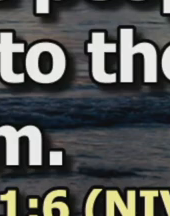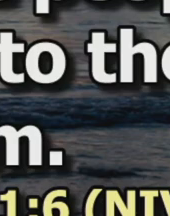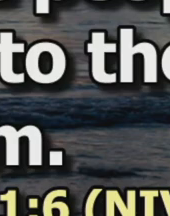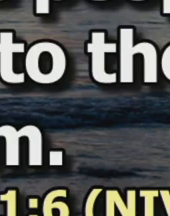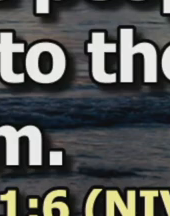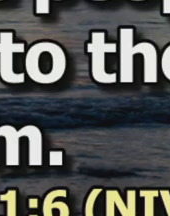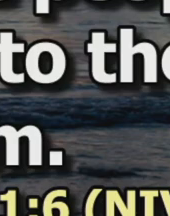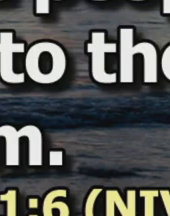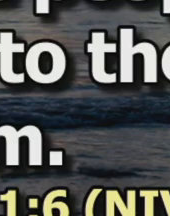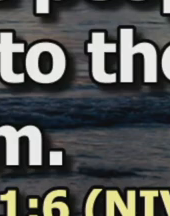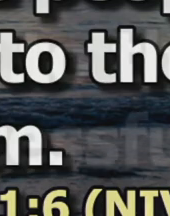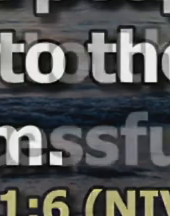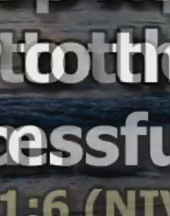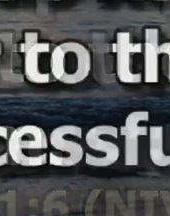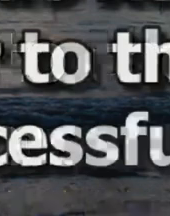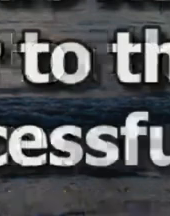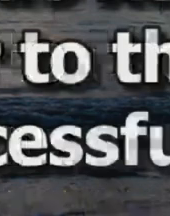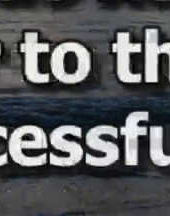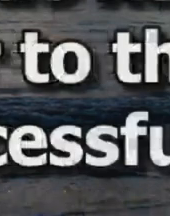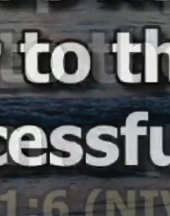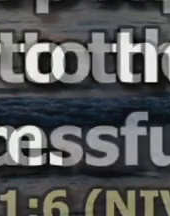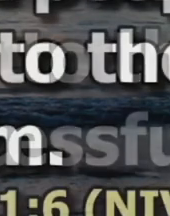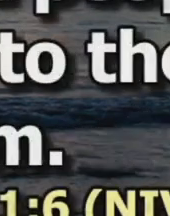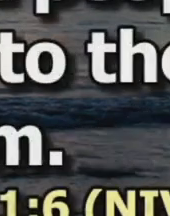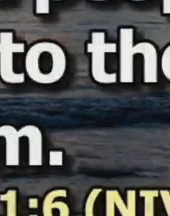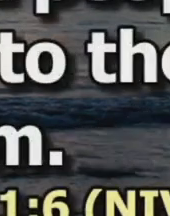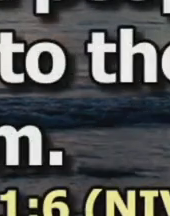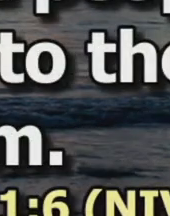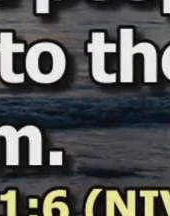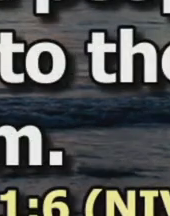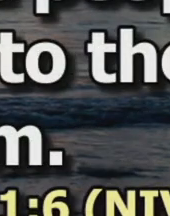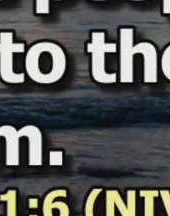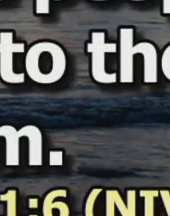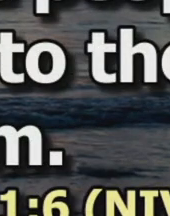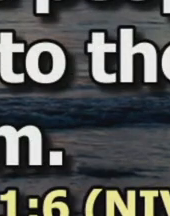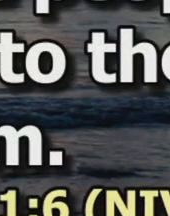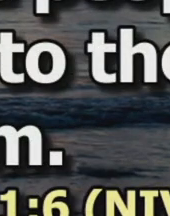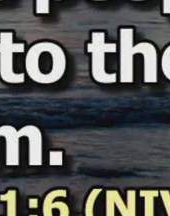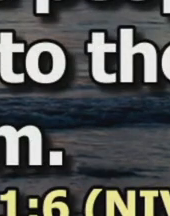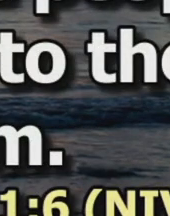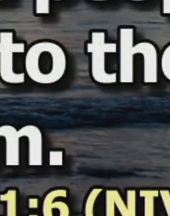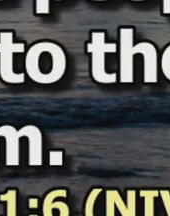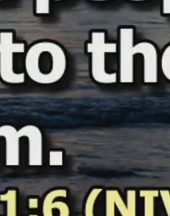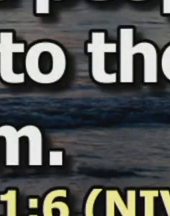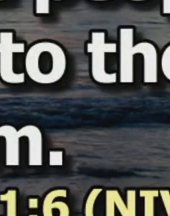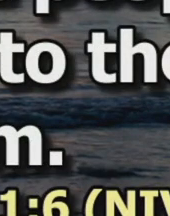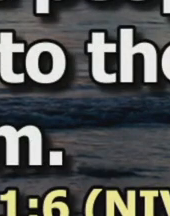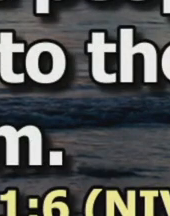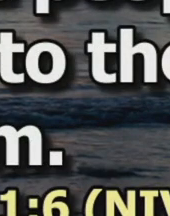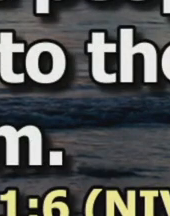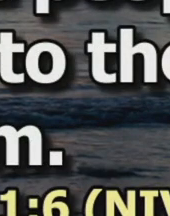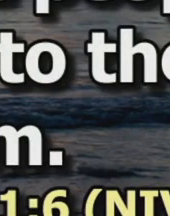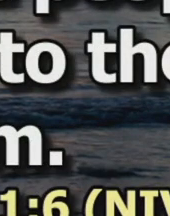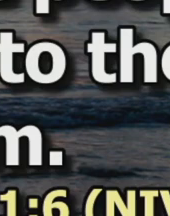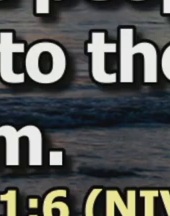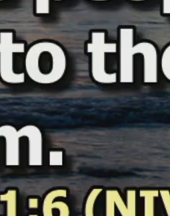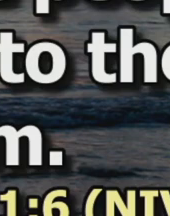Why? Because you will lead these people to inherit the land I sowed to their ancestors to give them.